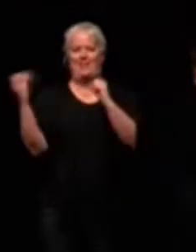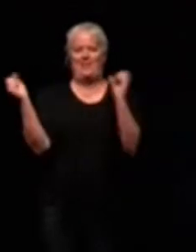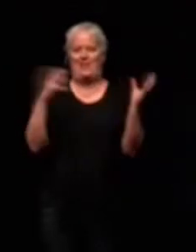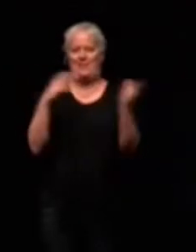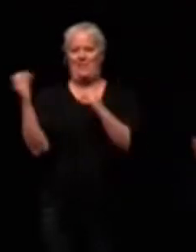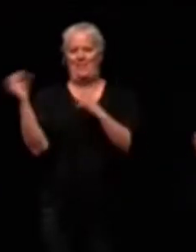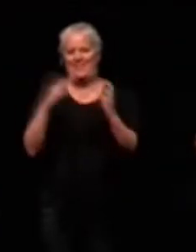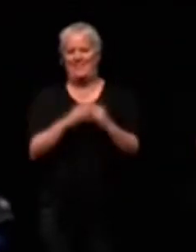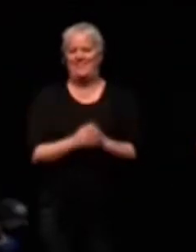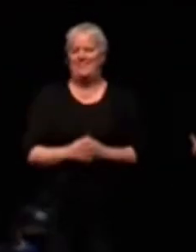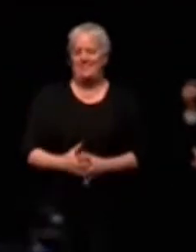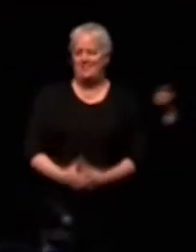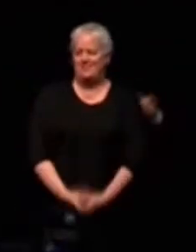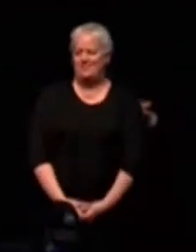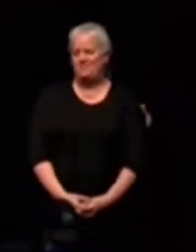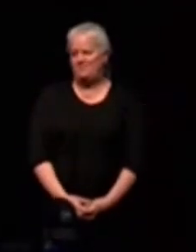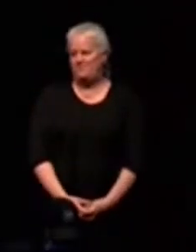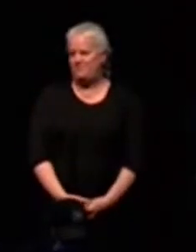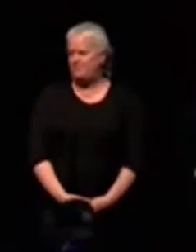So,